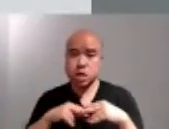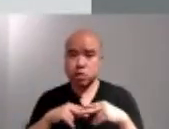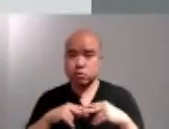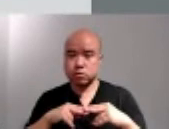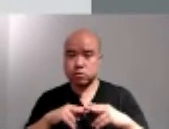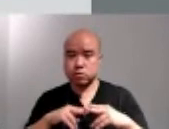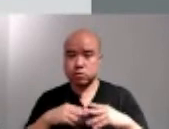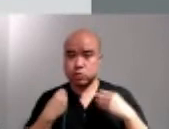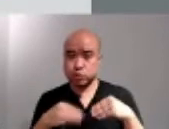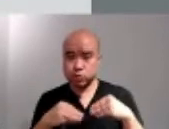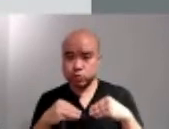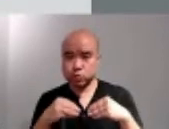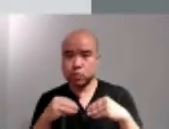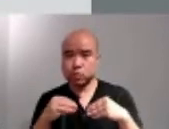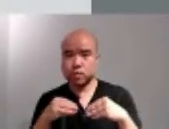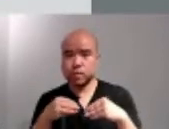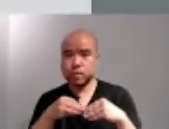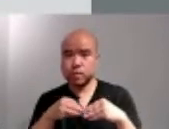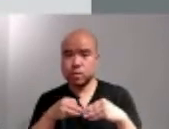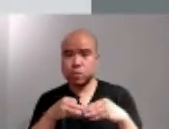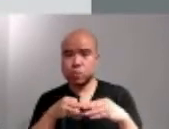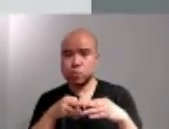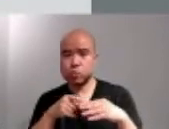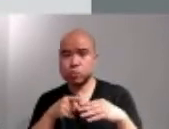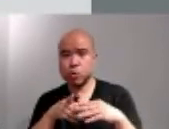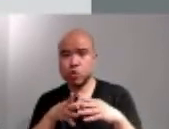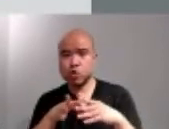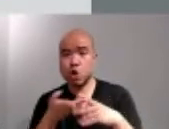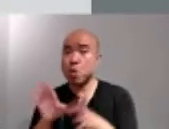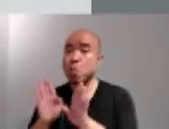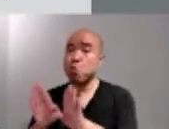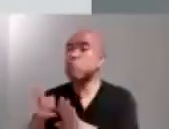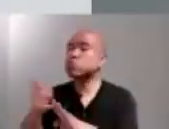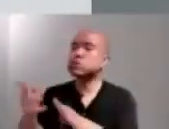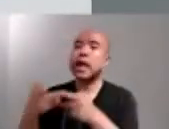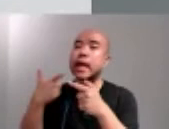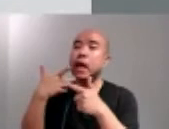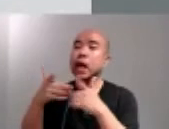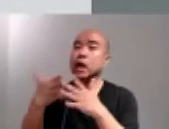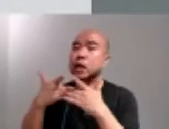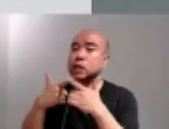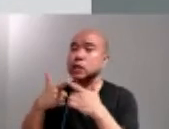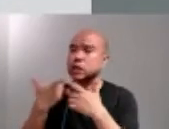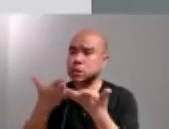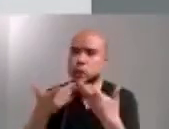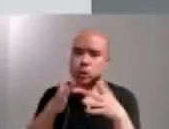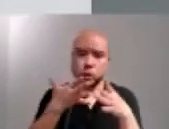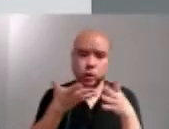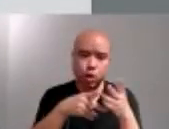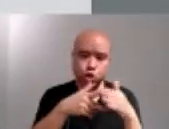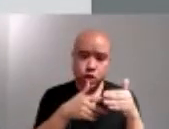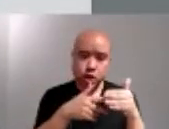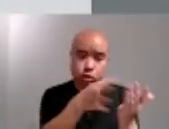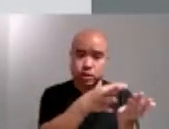incubating know-how and contents adapted to the hardware. And then, so we're gonna